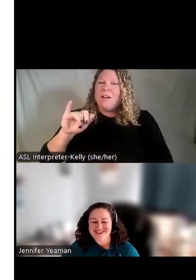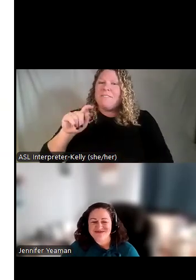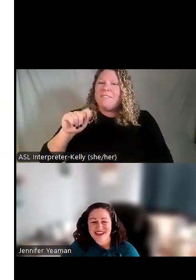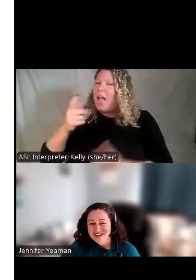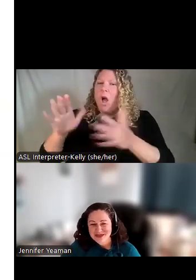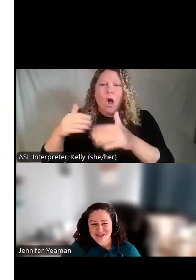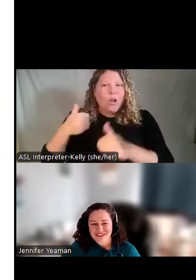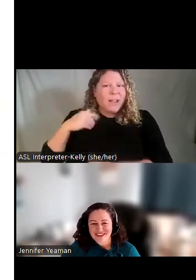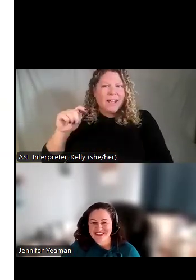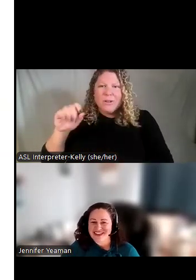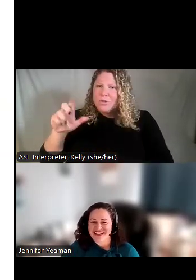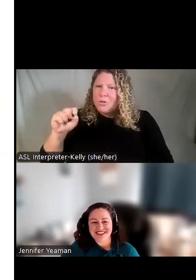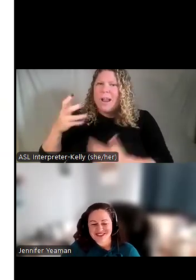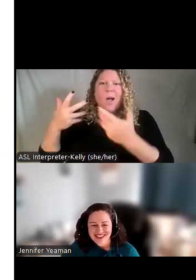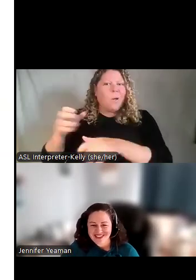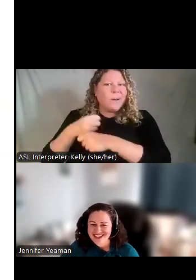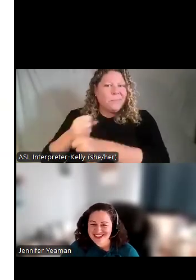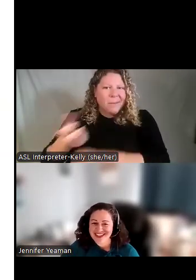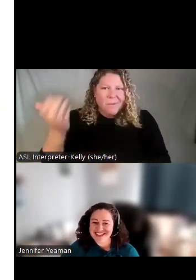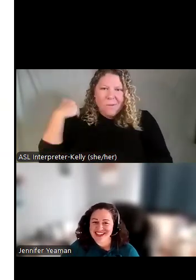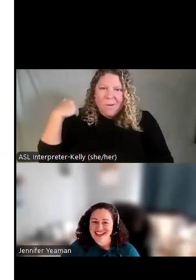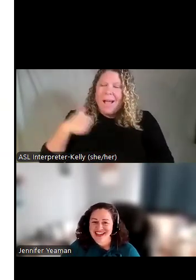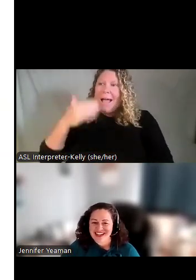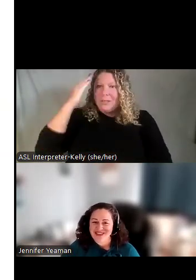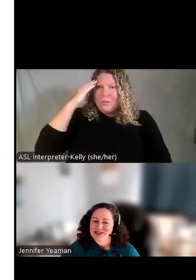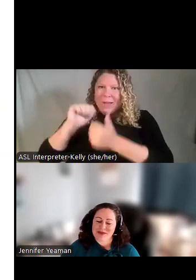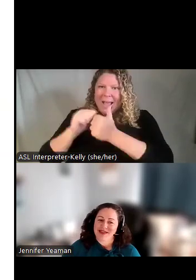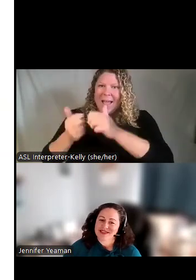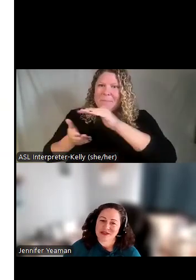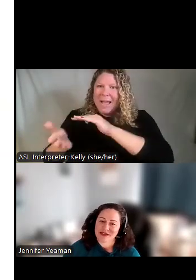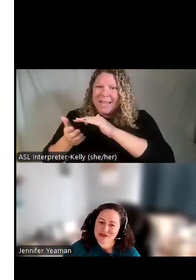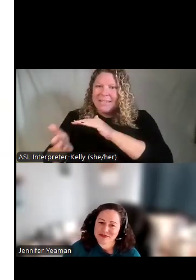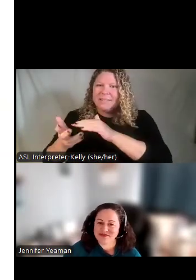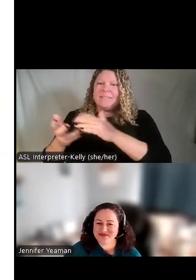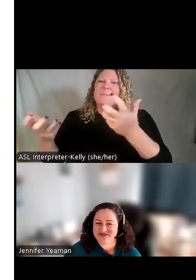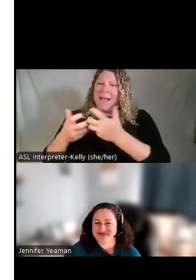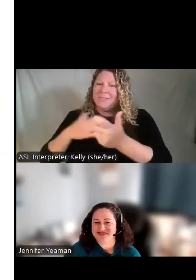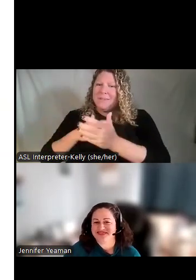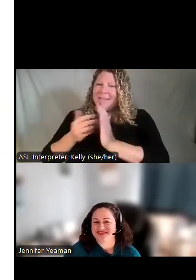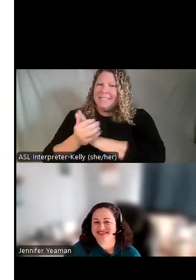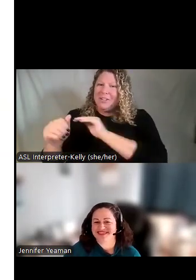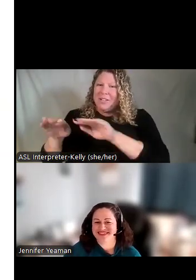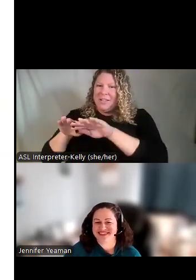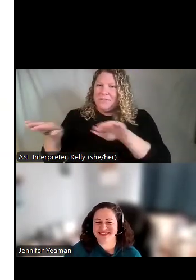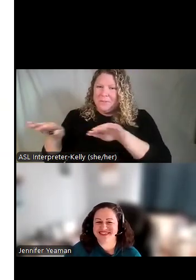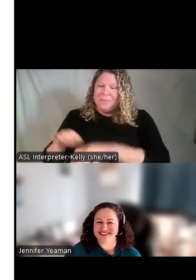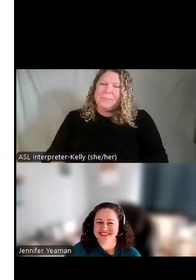tools. I've made them before. I knew the baking process, and it matched my baking skill level.